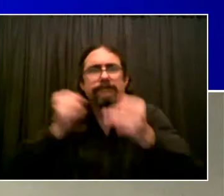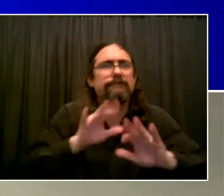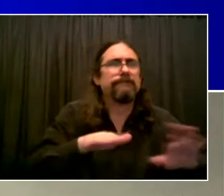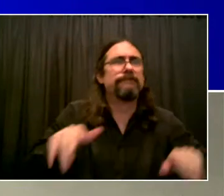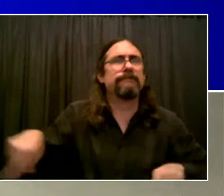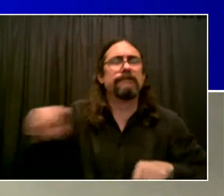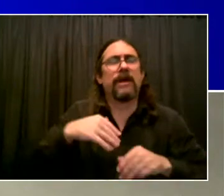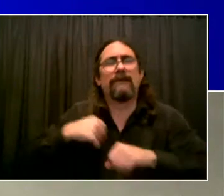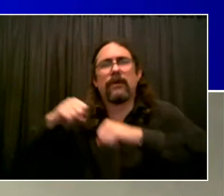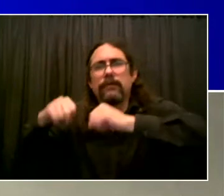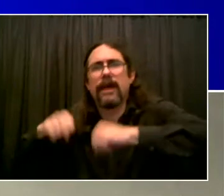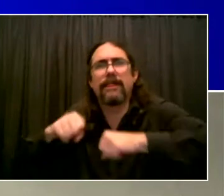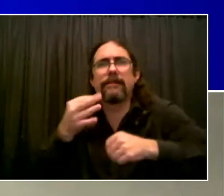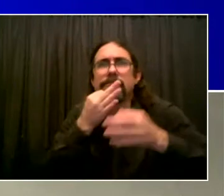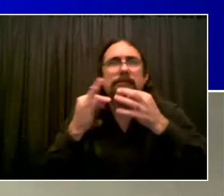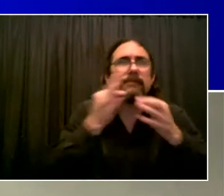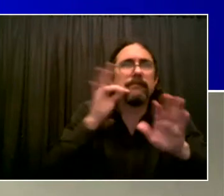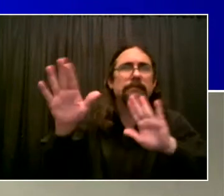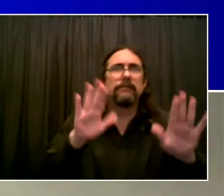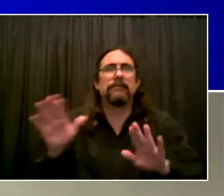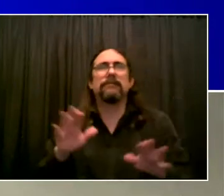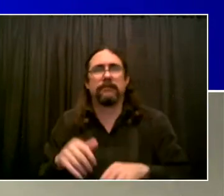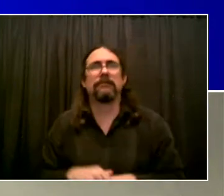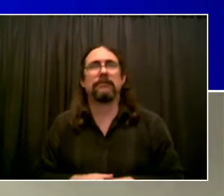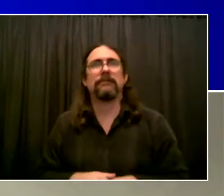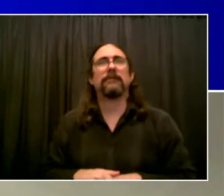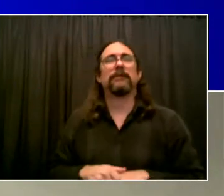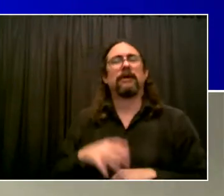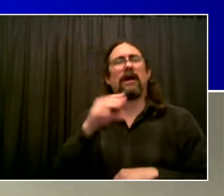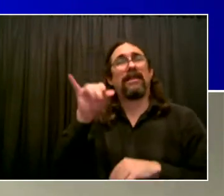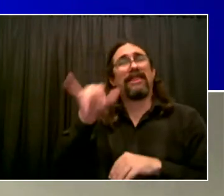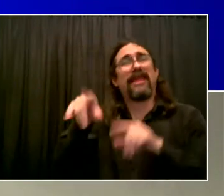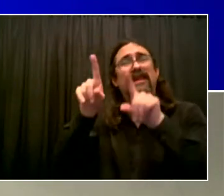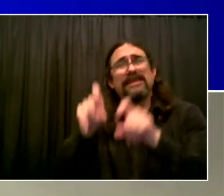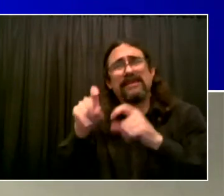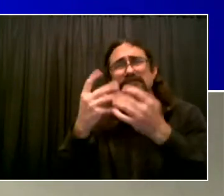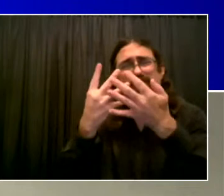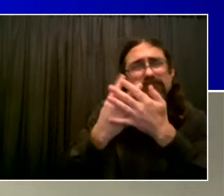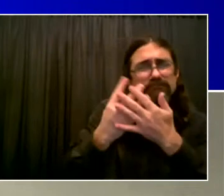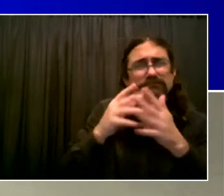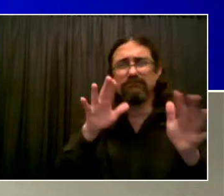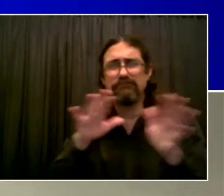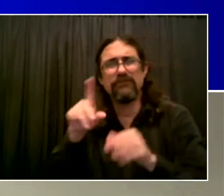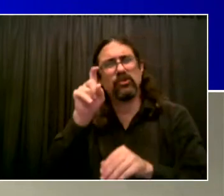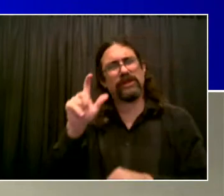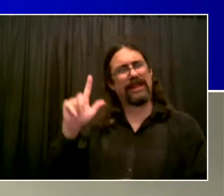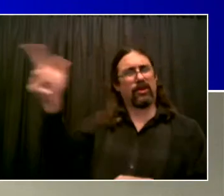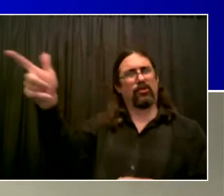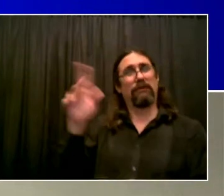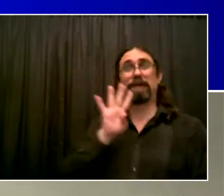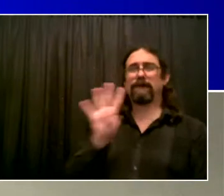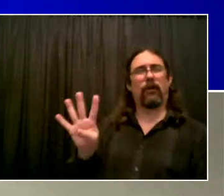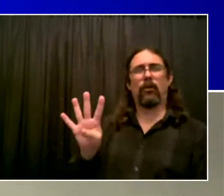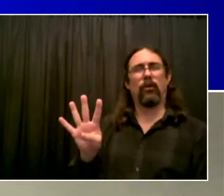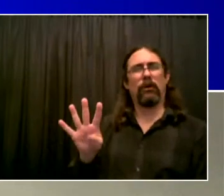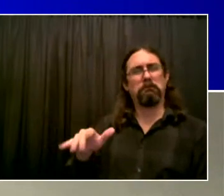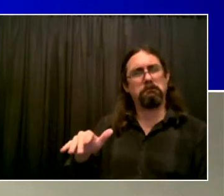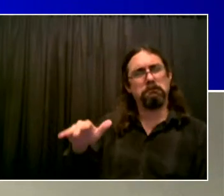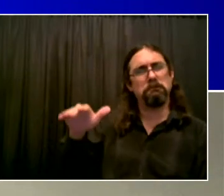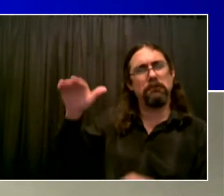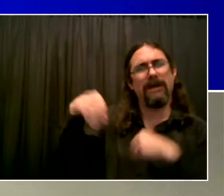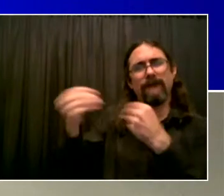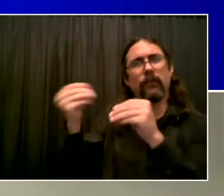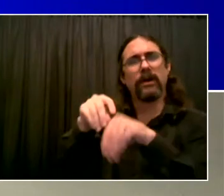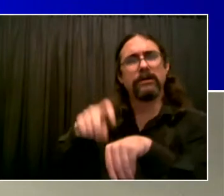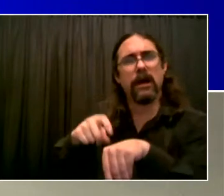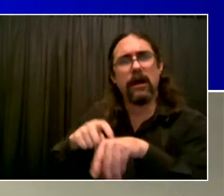talent across one subject. But whatever it is, we got to reach them, and we can. And we're gonna have you involved as well as we perfect this plan and move